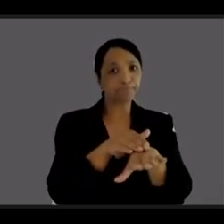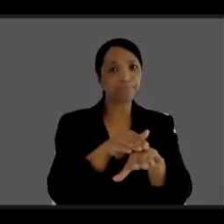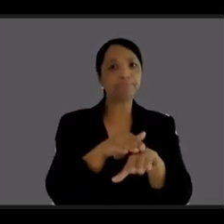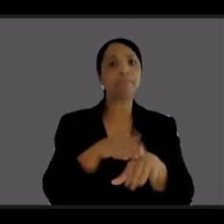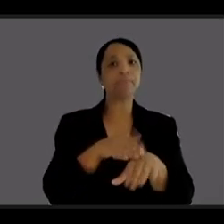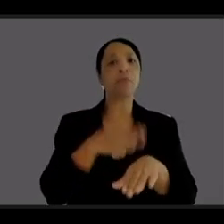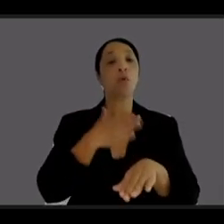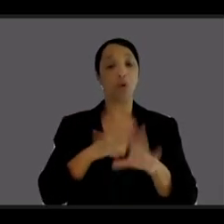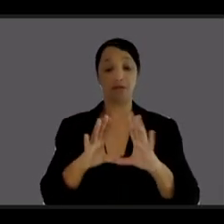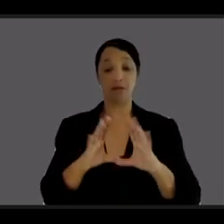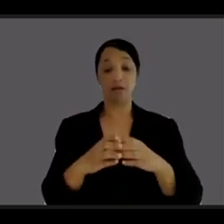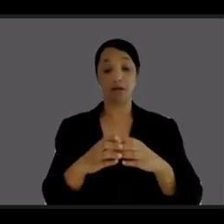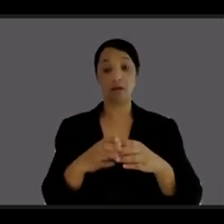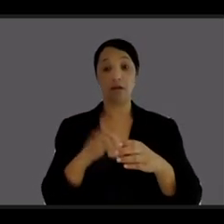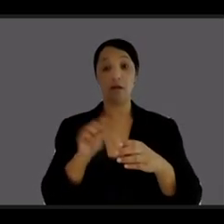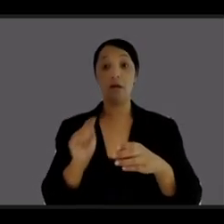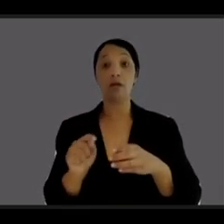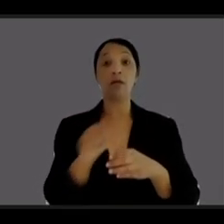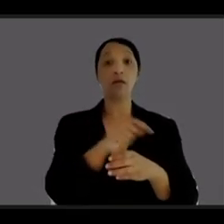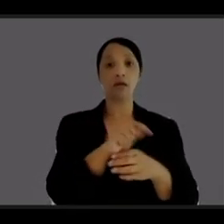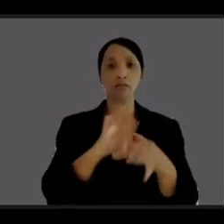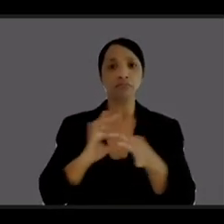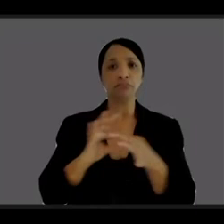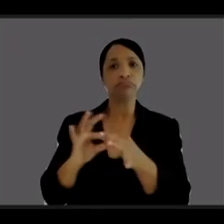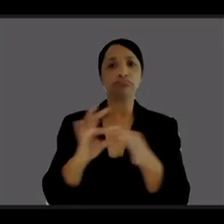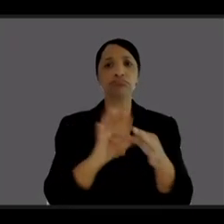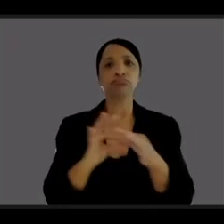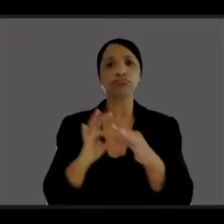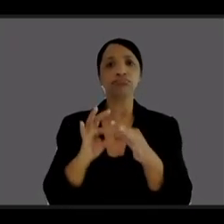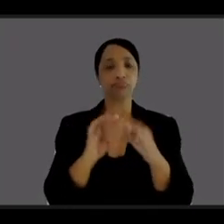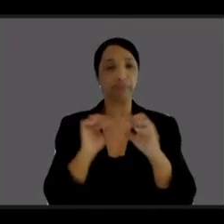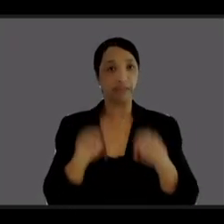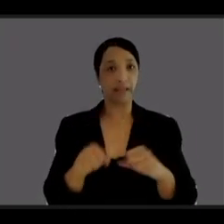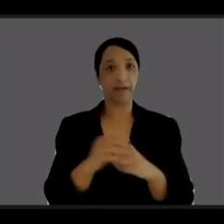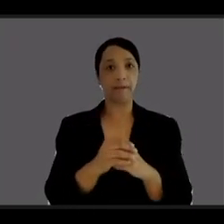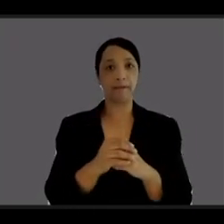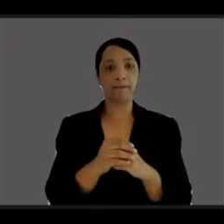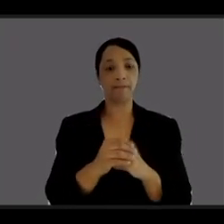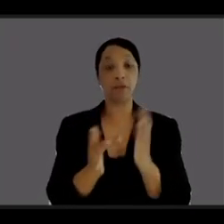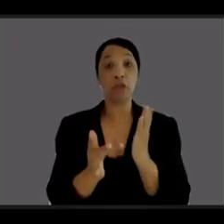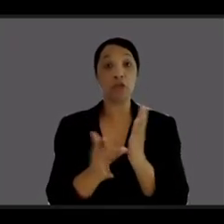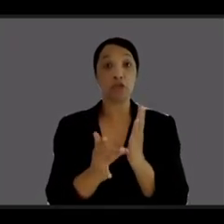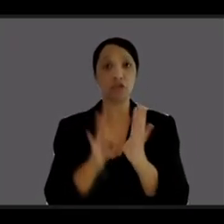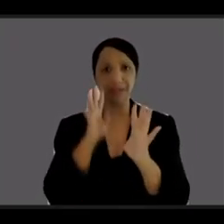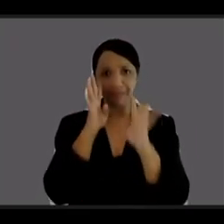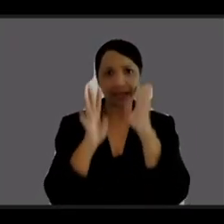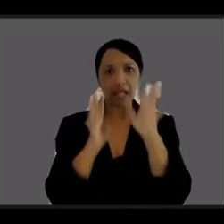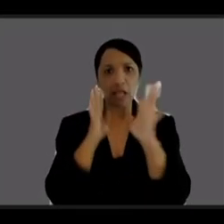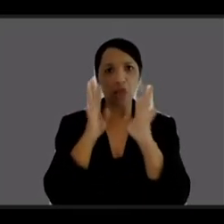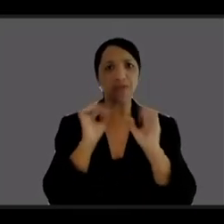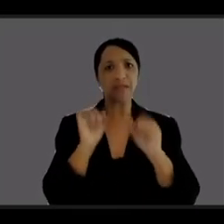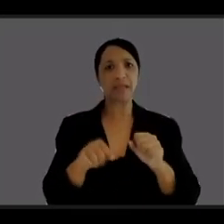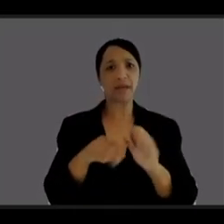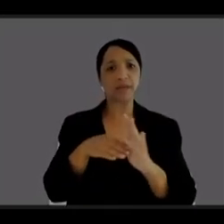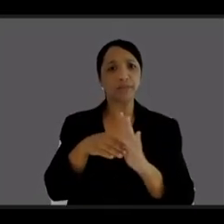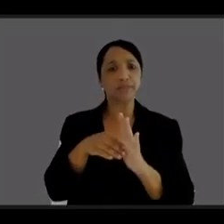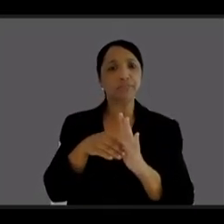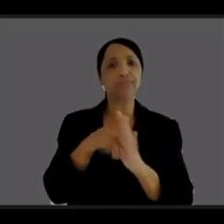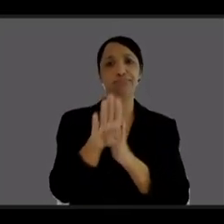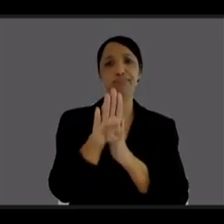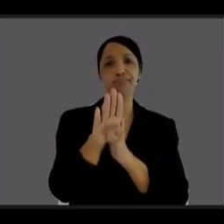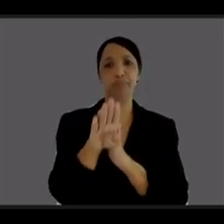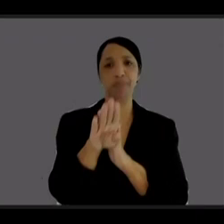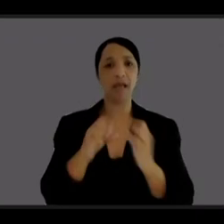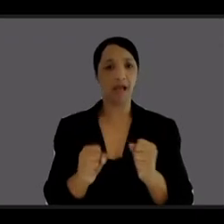among stakeholders, greater digital innovation for accelerating SDG implementation, and foster